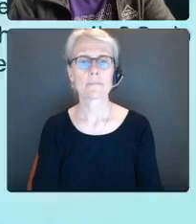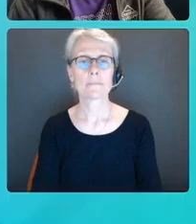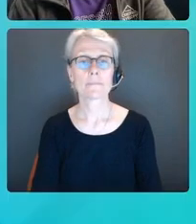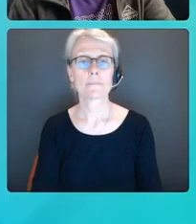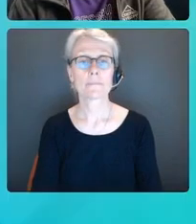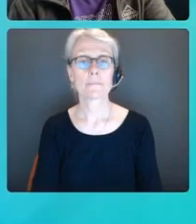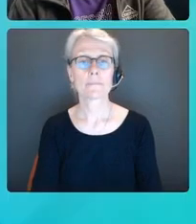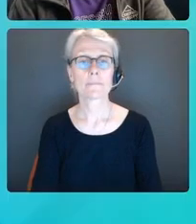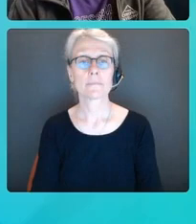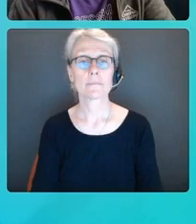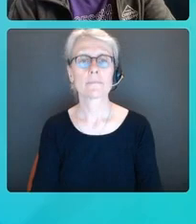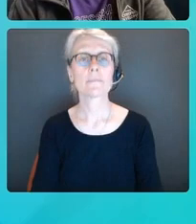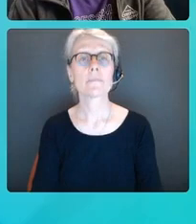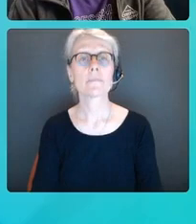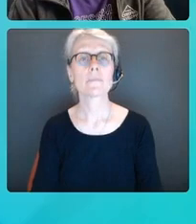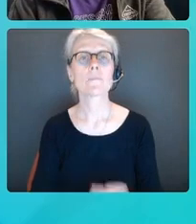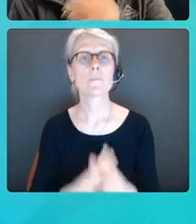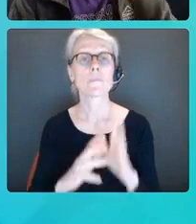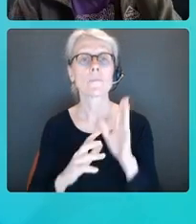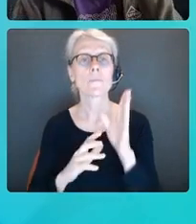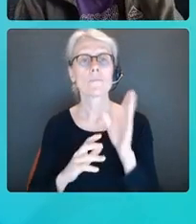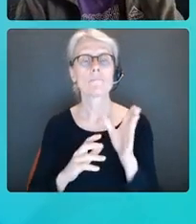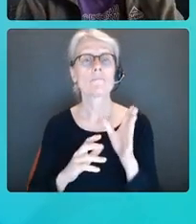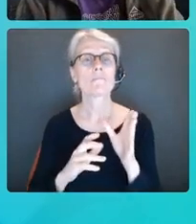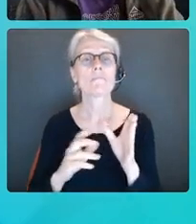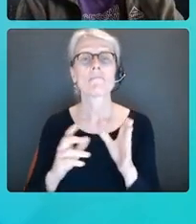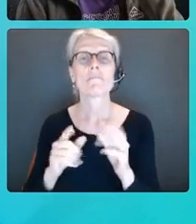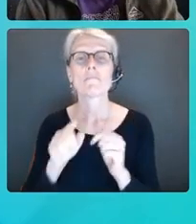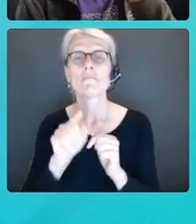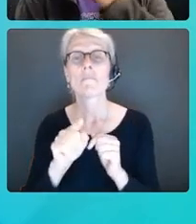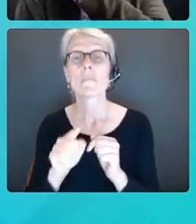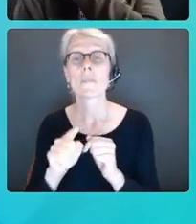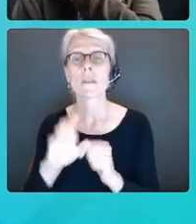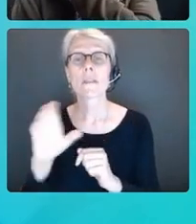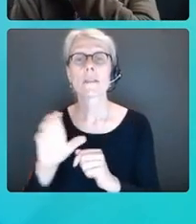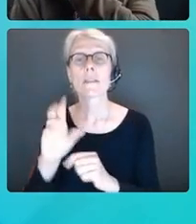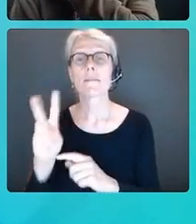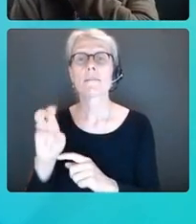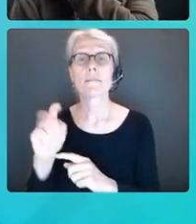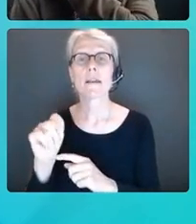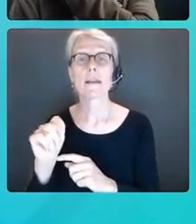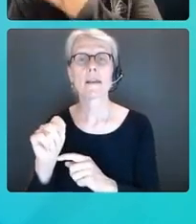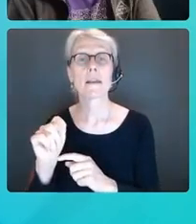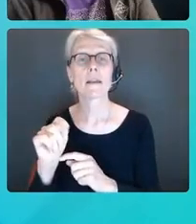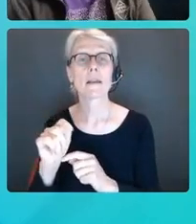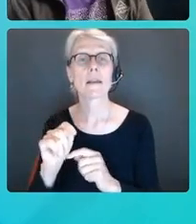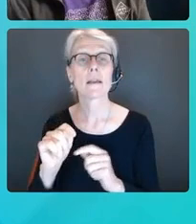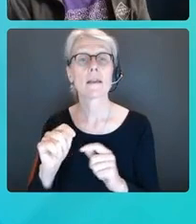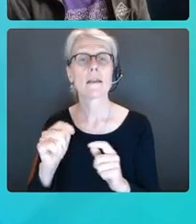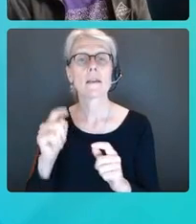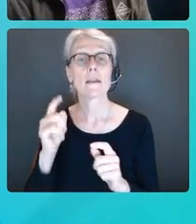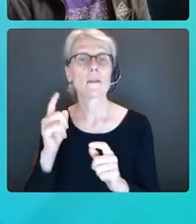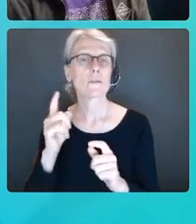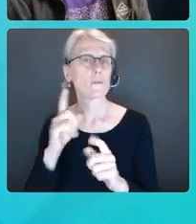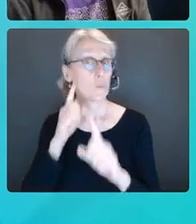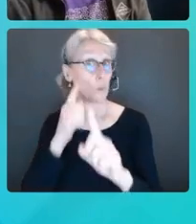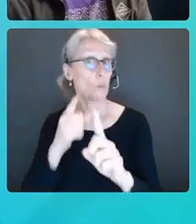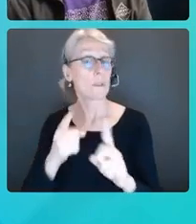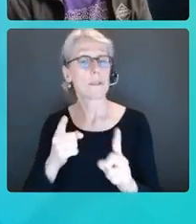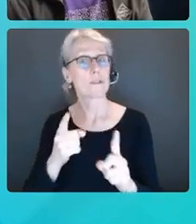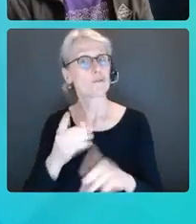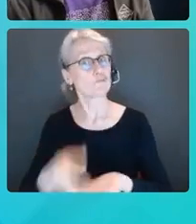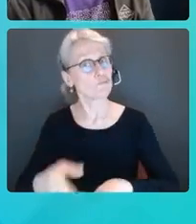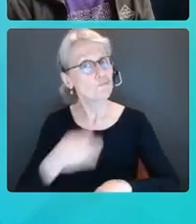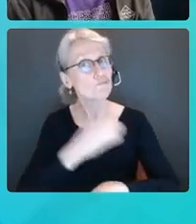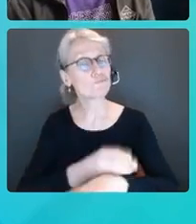Excuse me. With all the changes being made in Cvent to improve accessibility, if